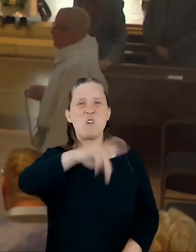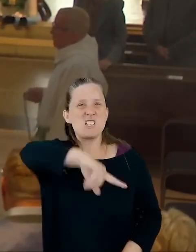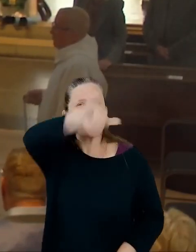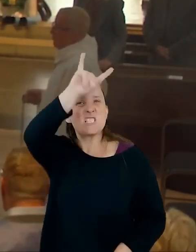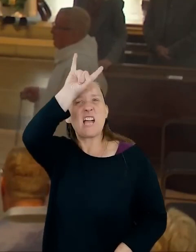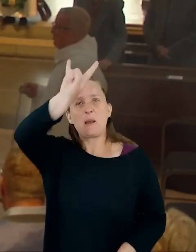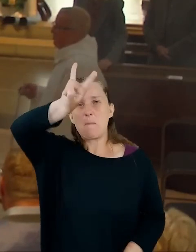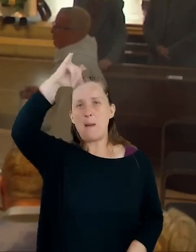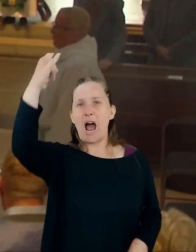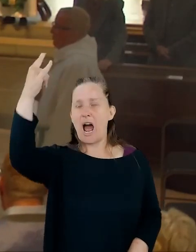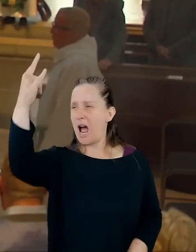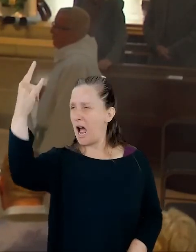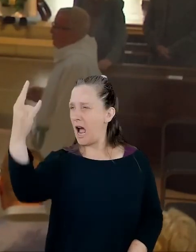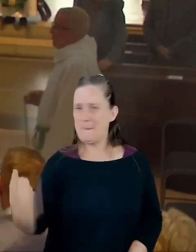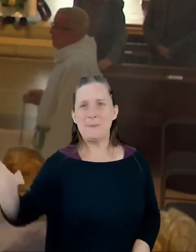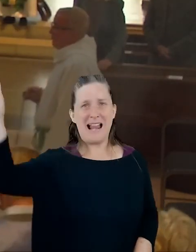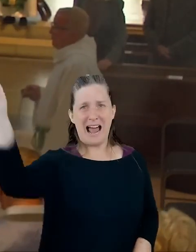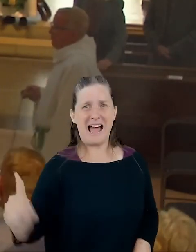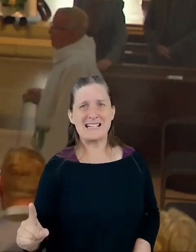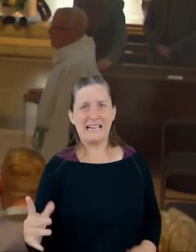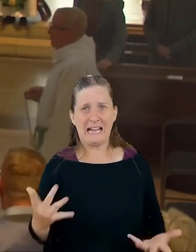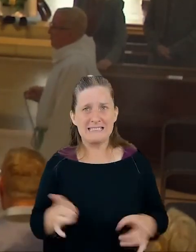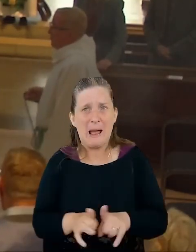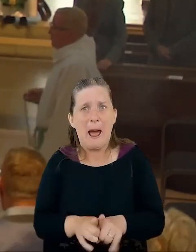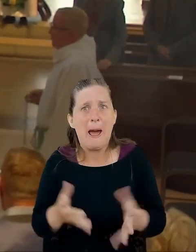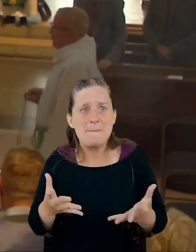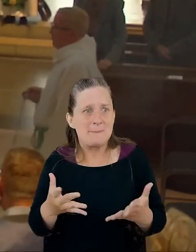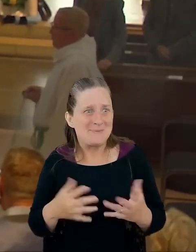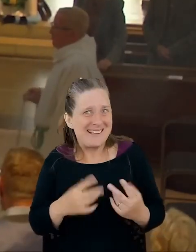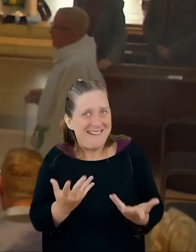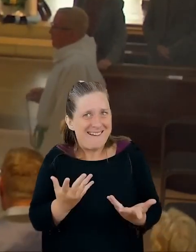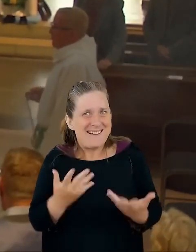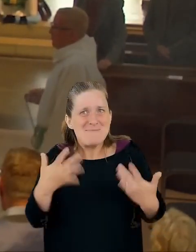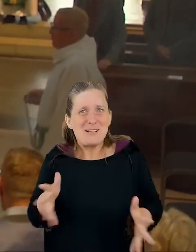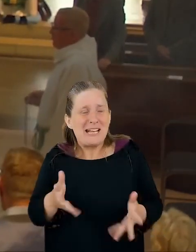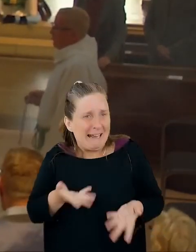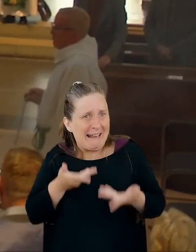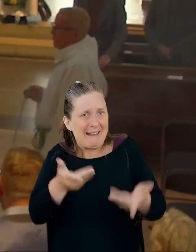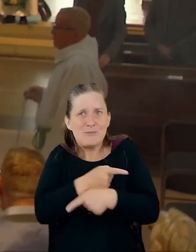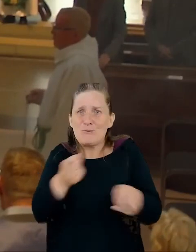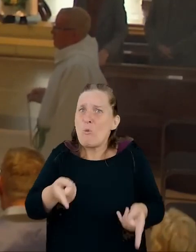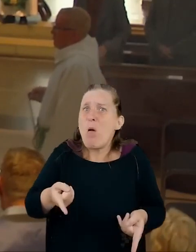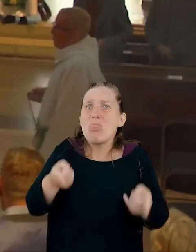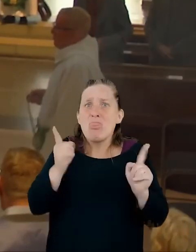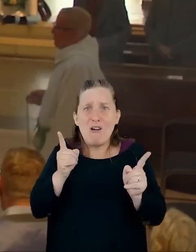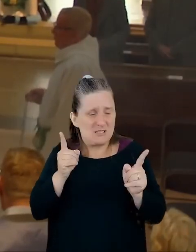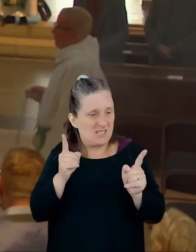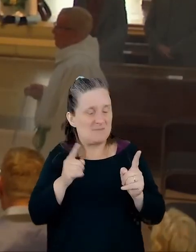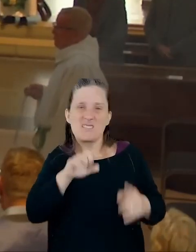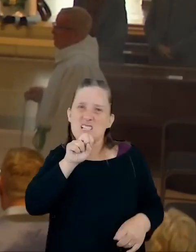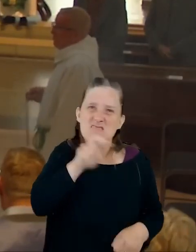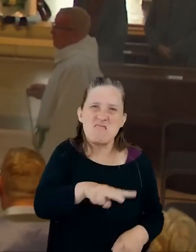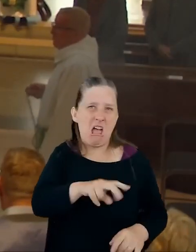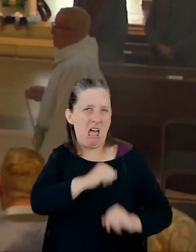heaven like a flash of lightning. See, I have given you authority to tread on snakes